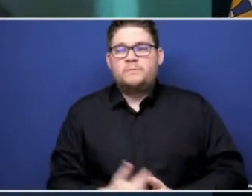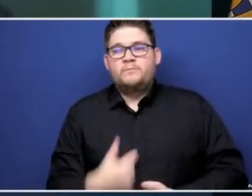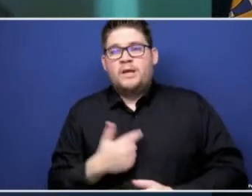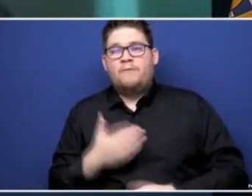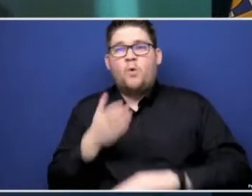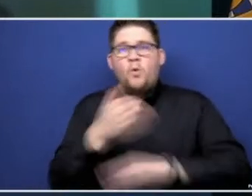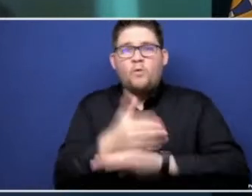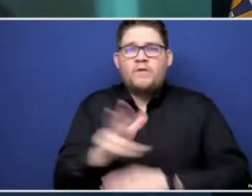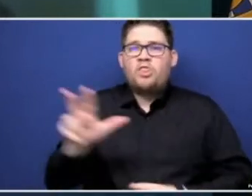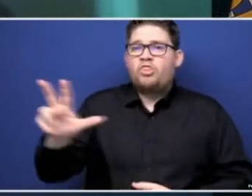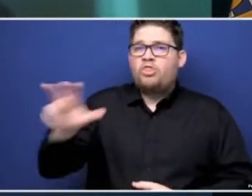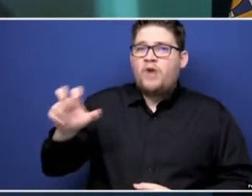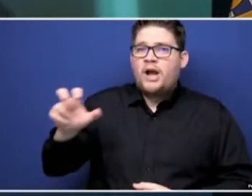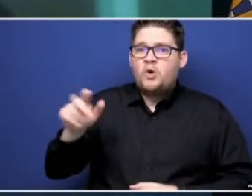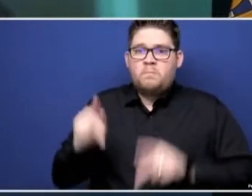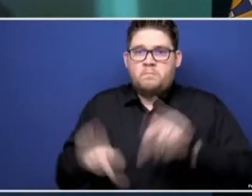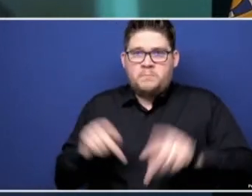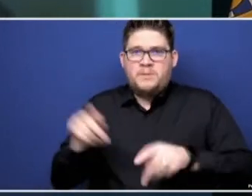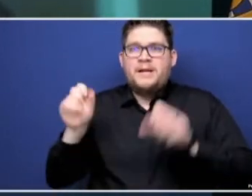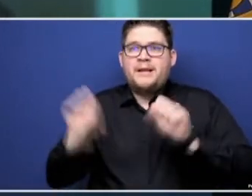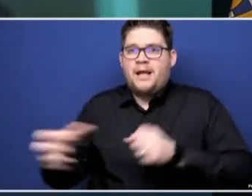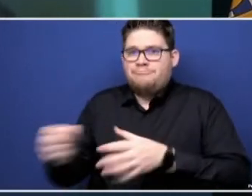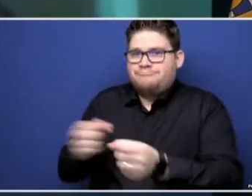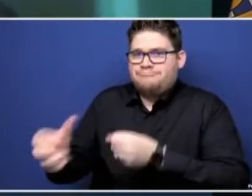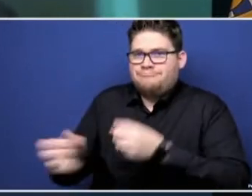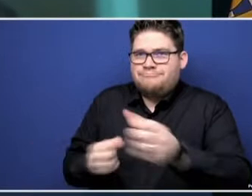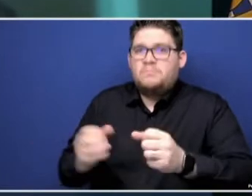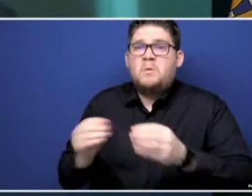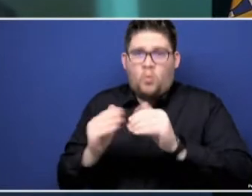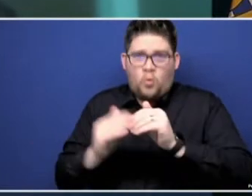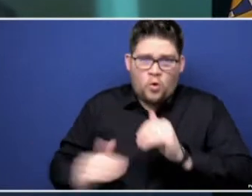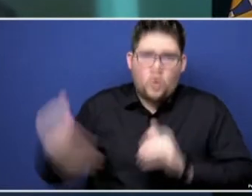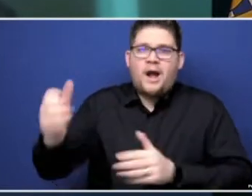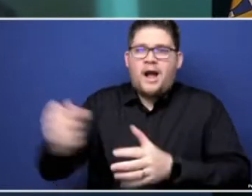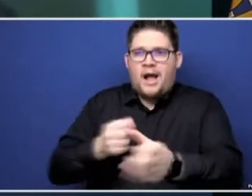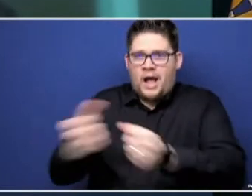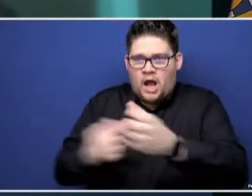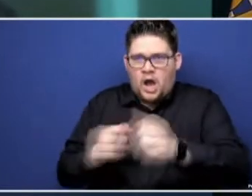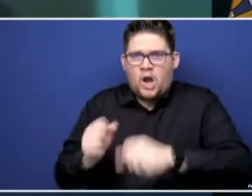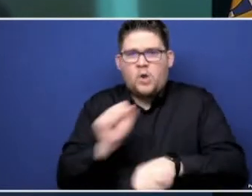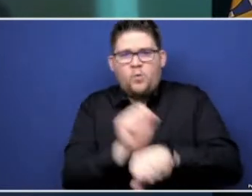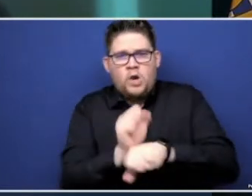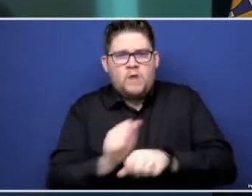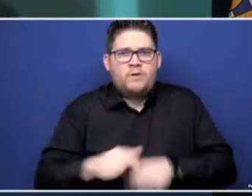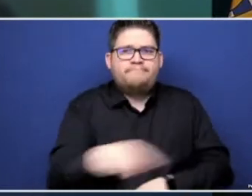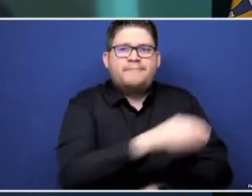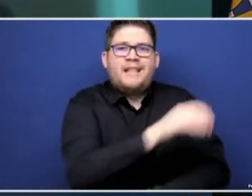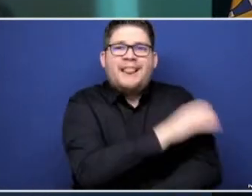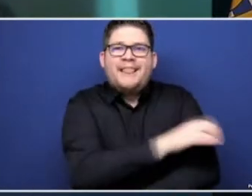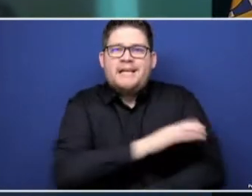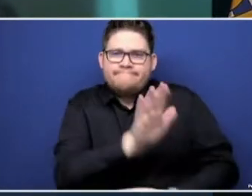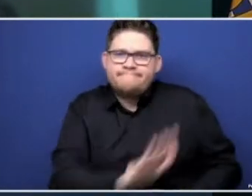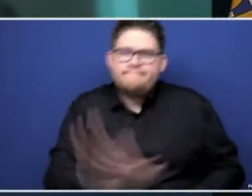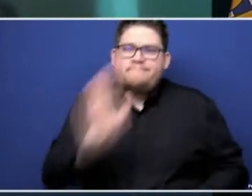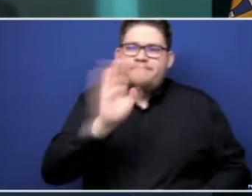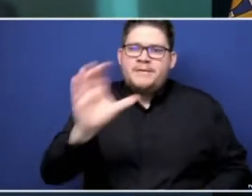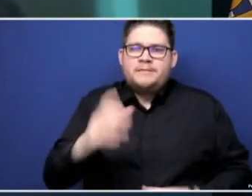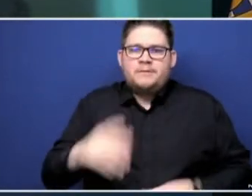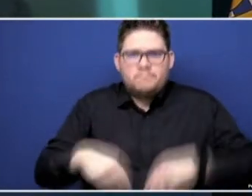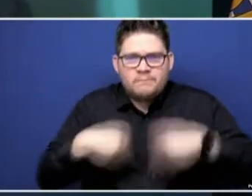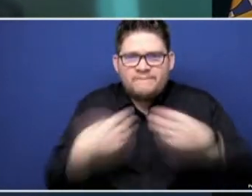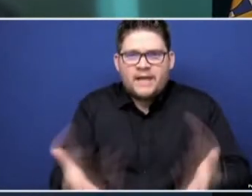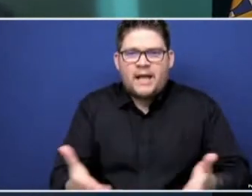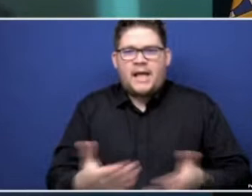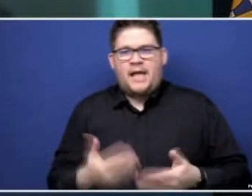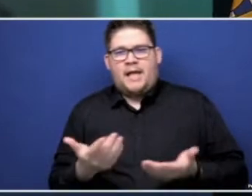we really thank you for the opportunity of this partnership because it is going to get our communities immunized and that gets them back traveling.